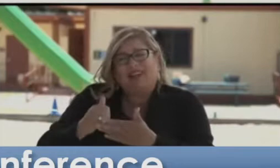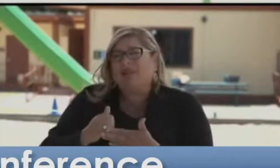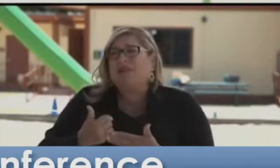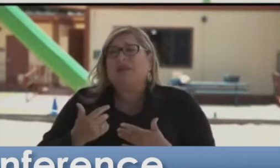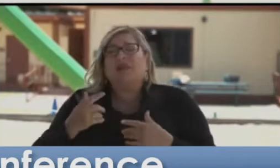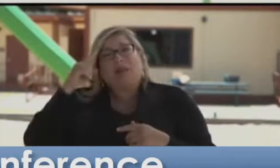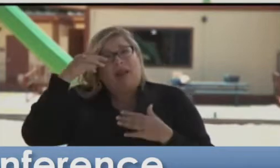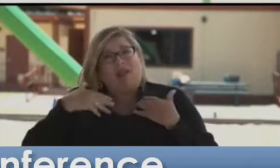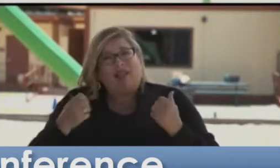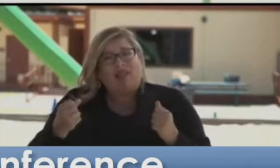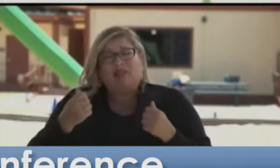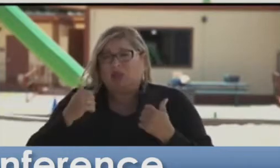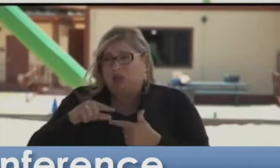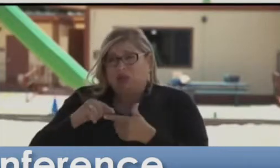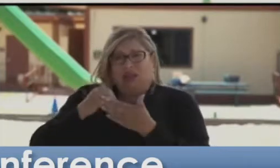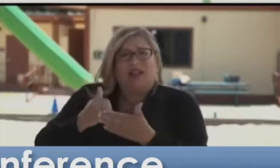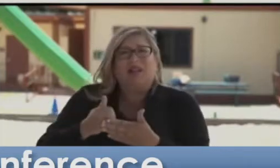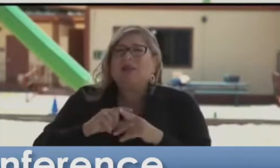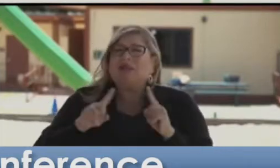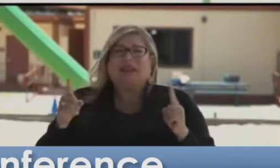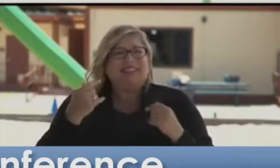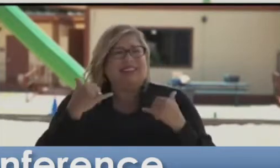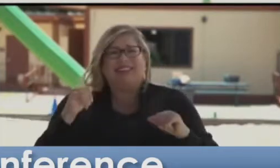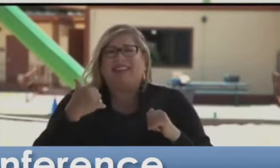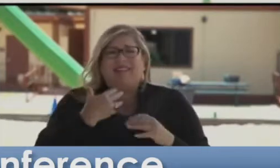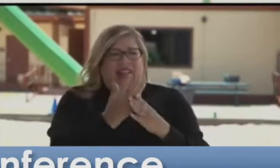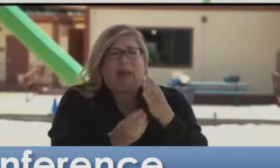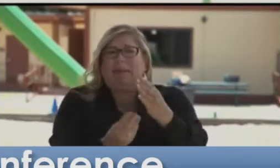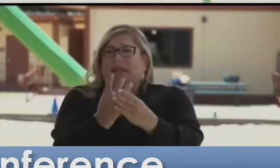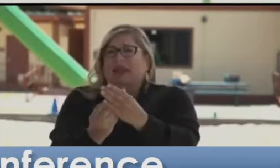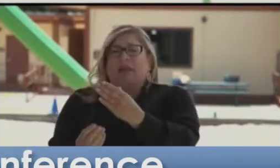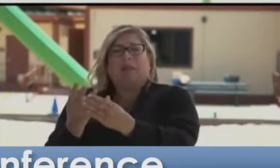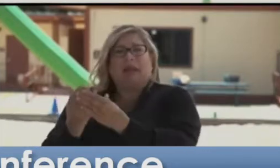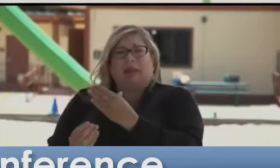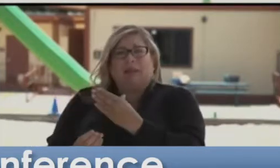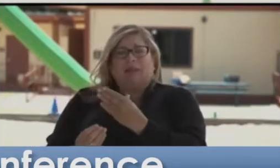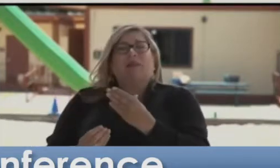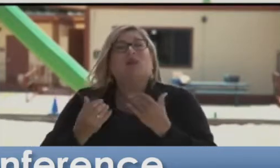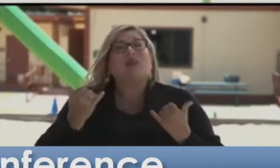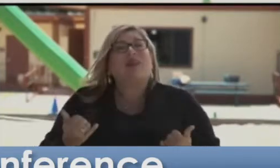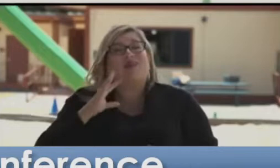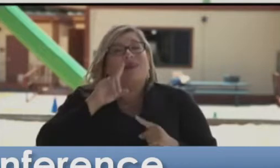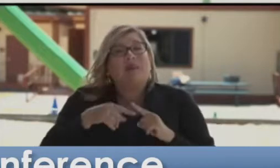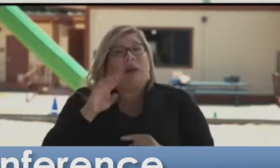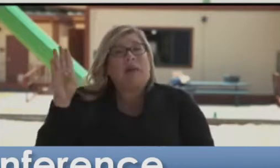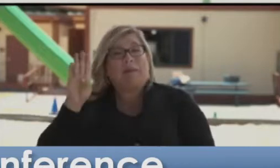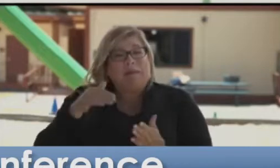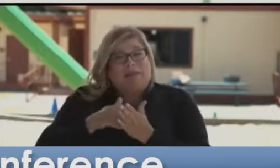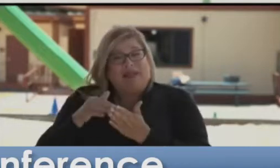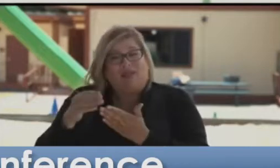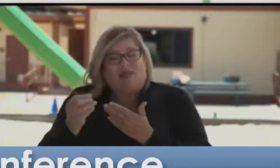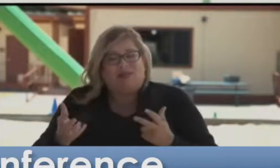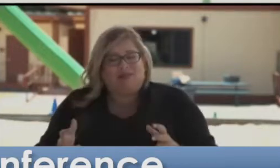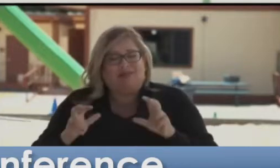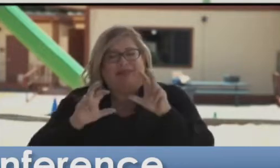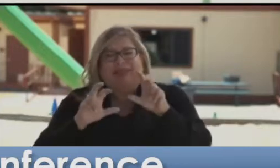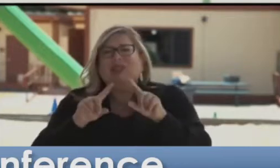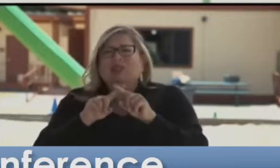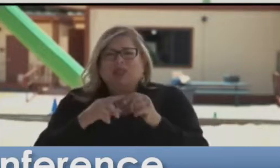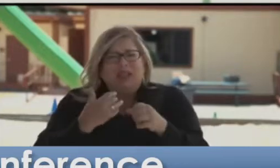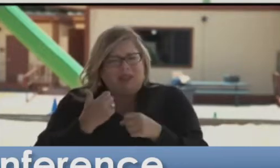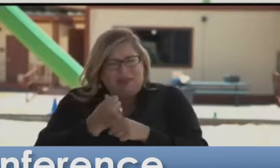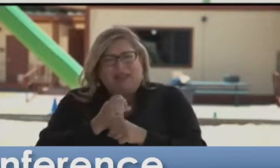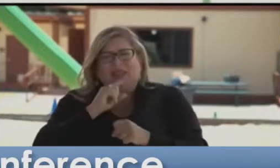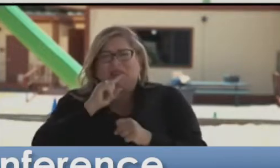need the ability to fill gaps. And what you're hearing here today, again in the billions, is a program that helps to fill those gaps, that